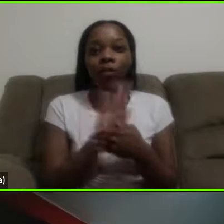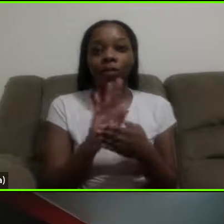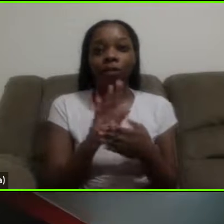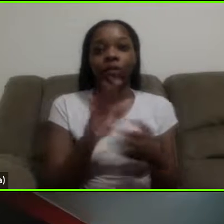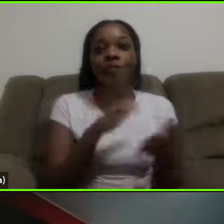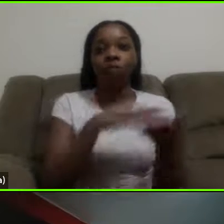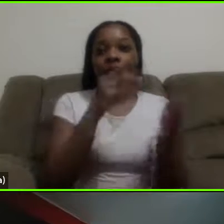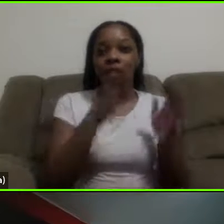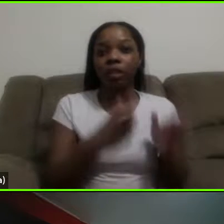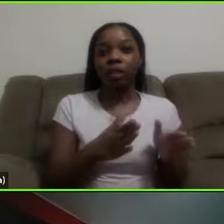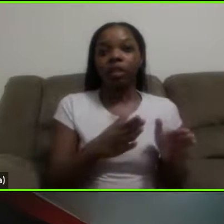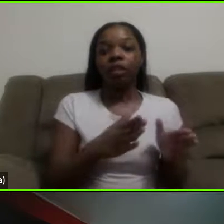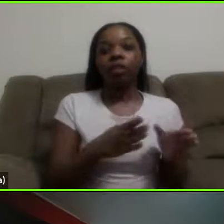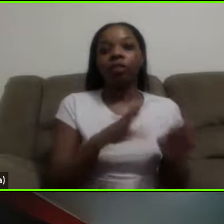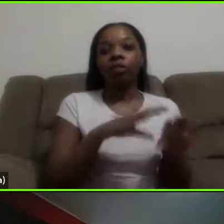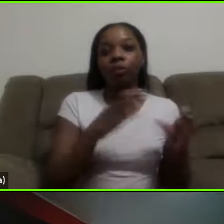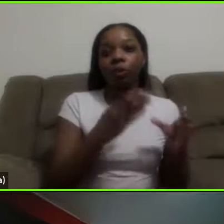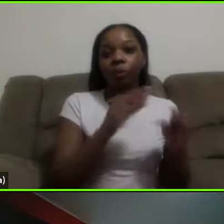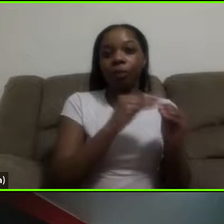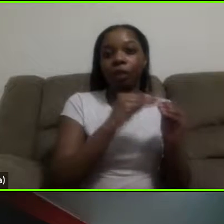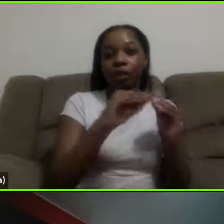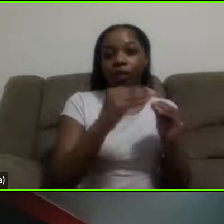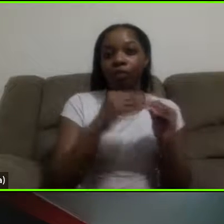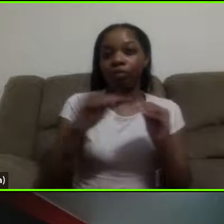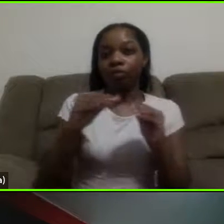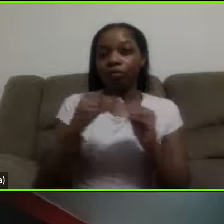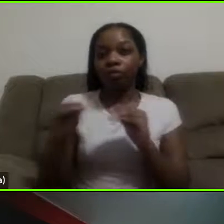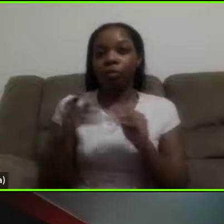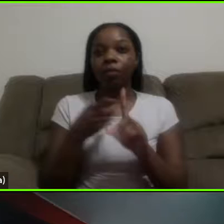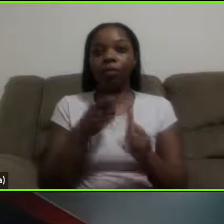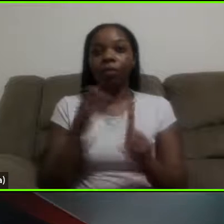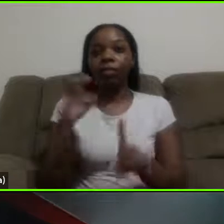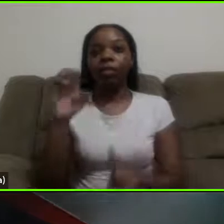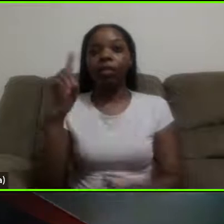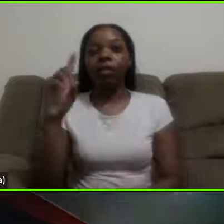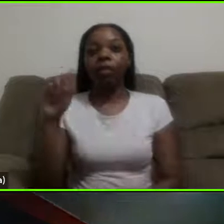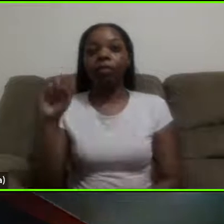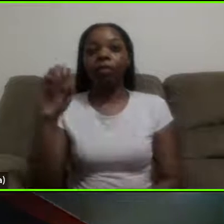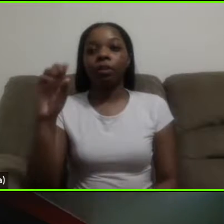allocations legislation from Edmund. So take it away.